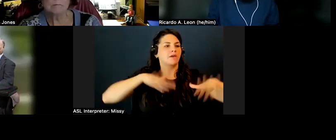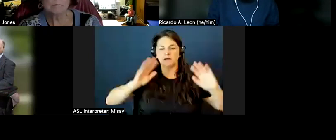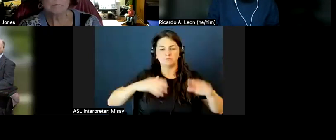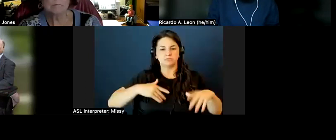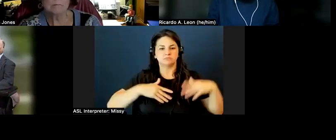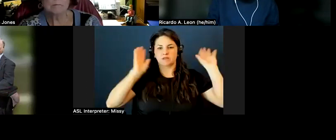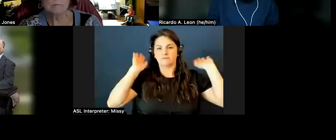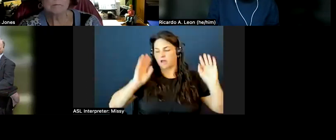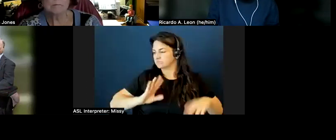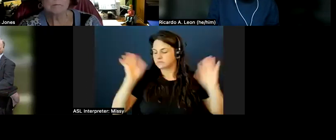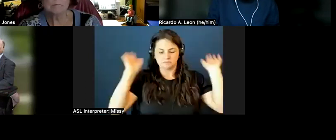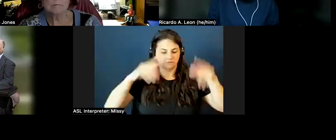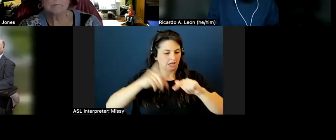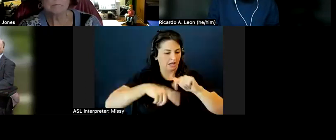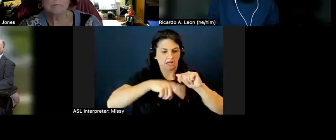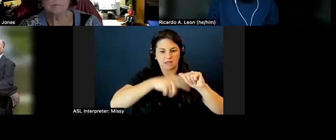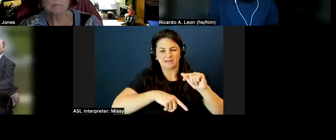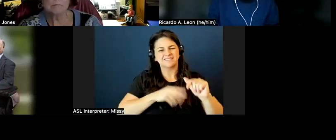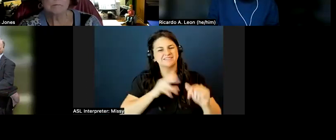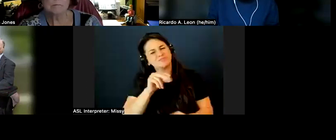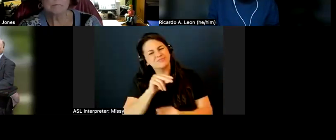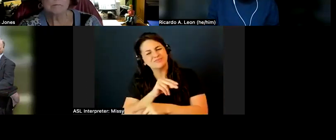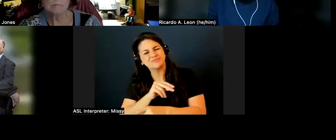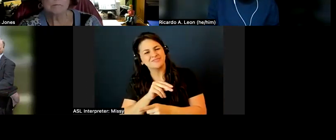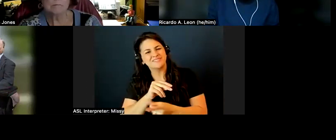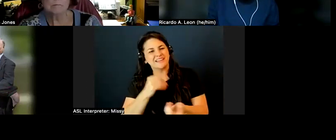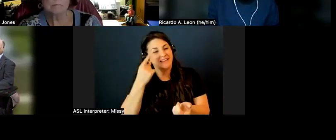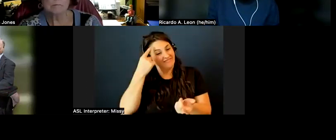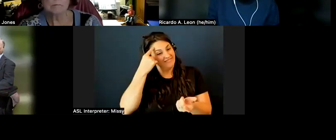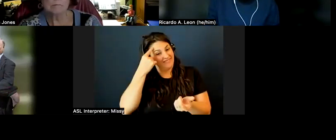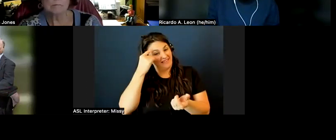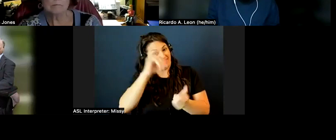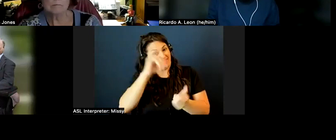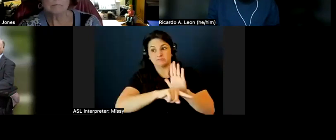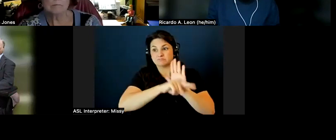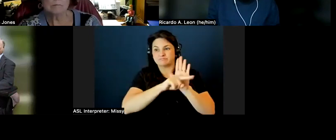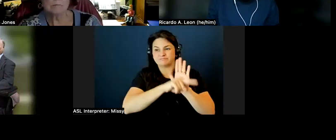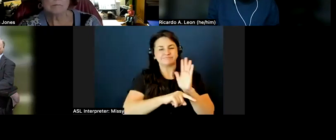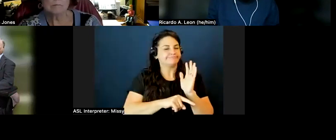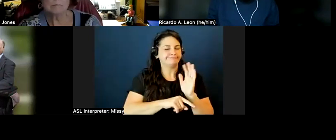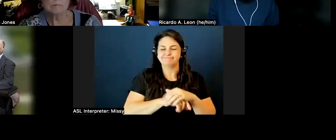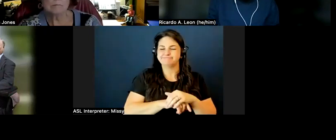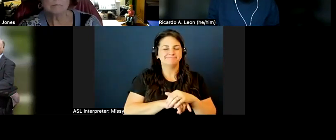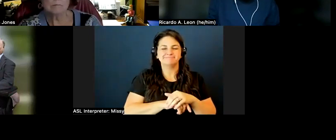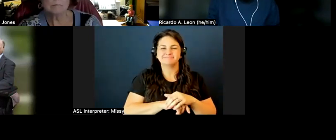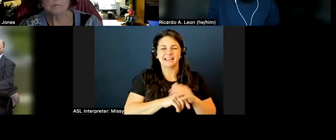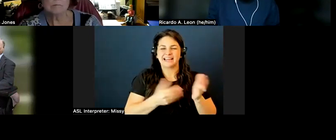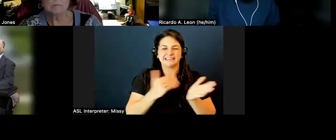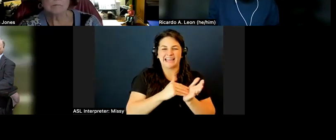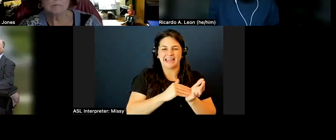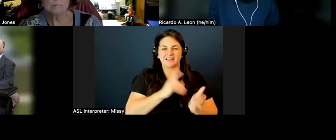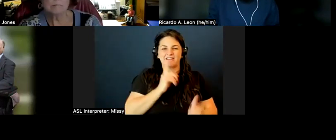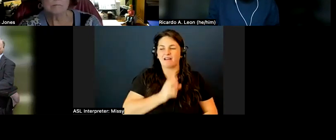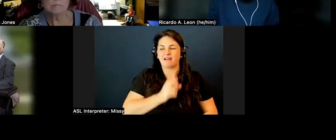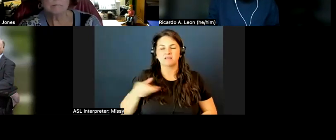want people to think, because if that's what people think, then once again, they're tossing people with disabilities into that